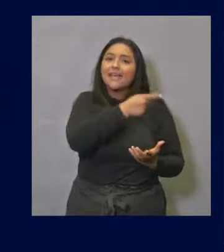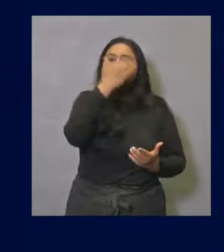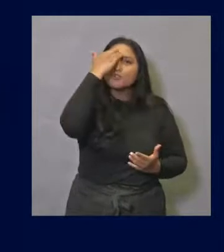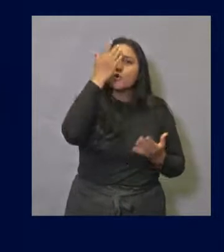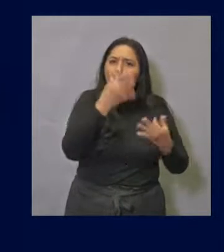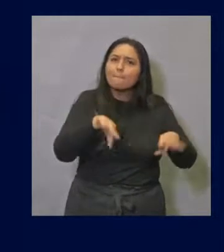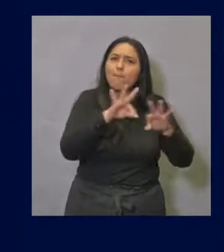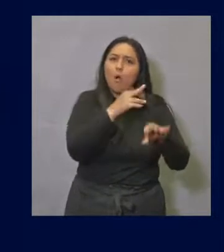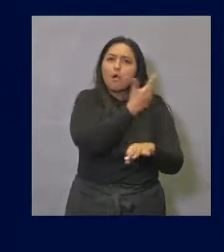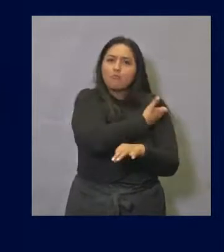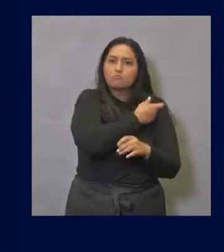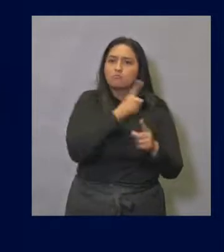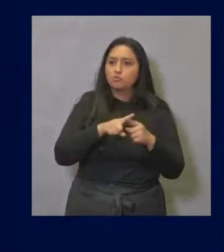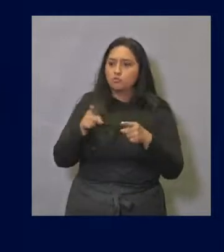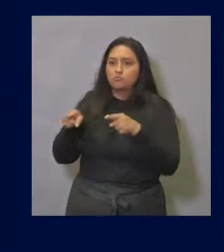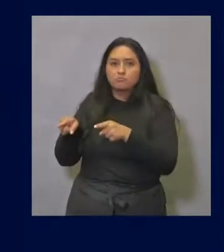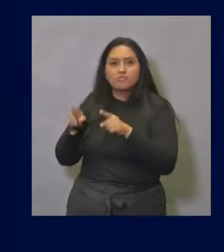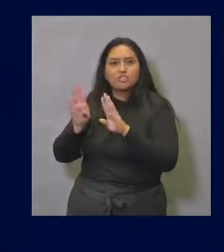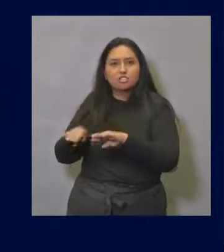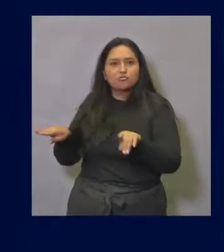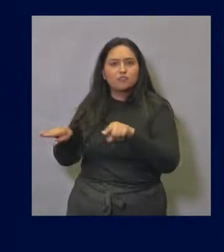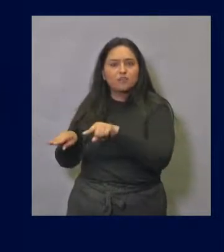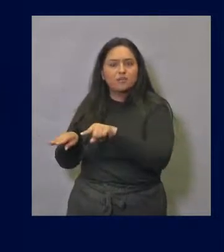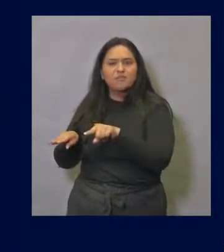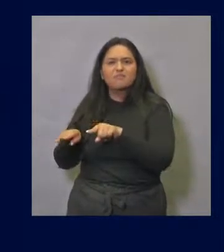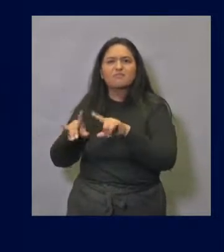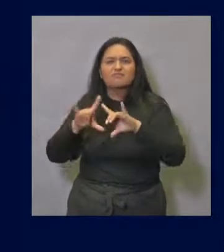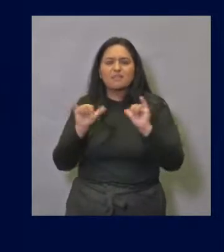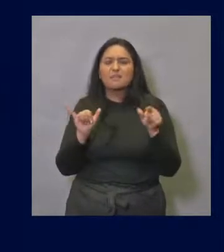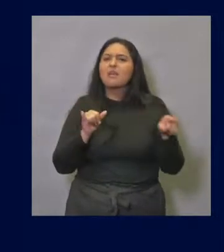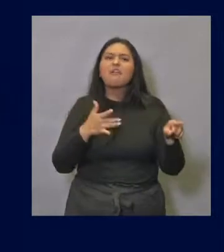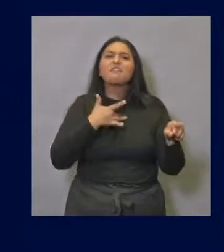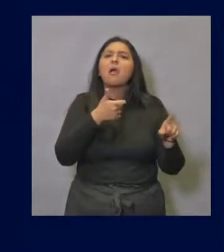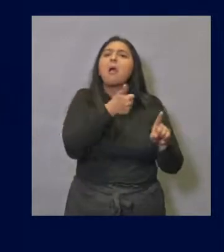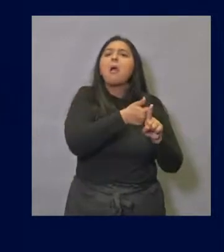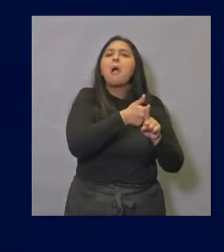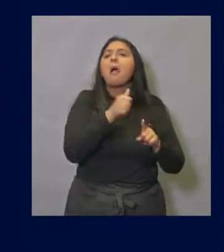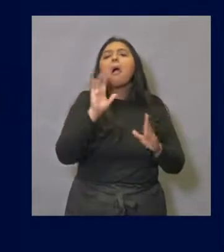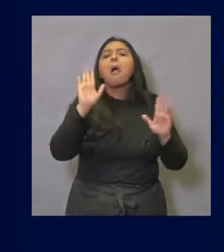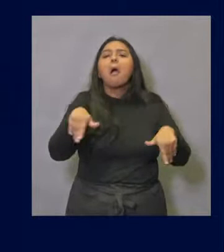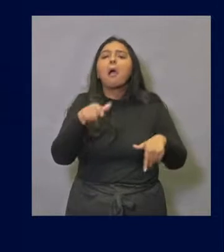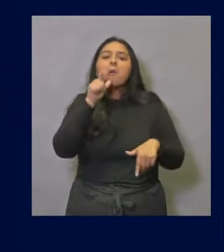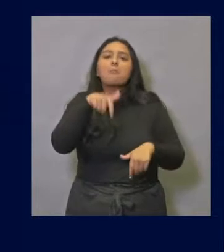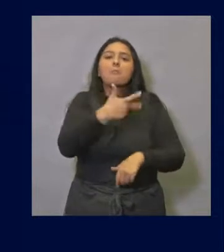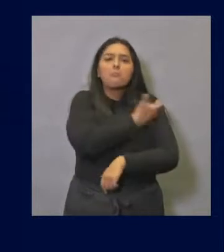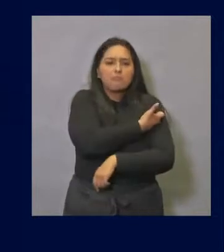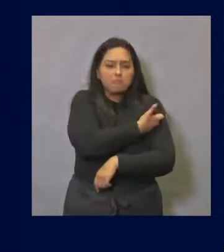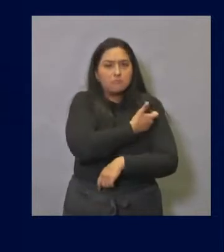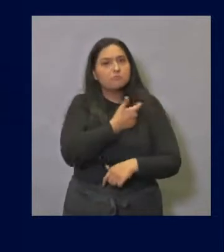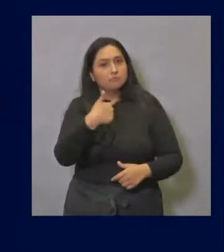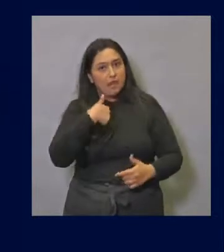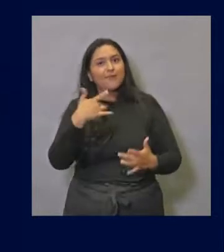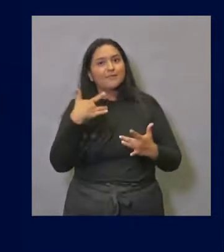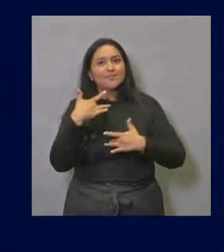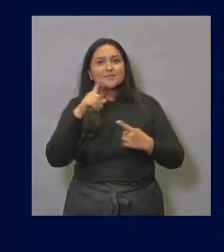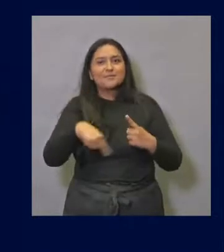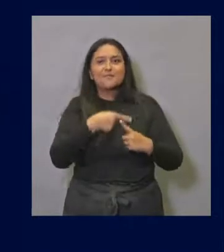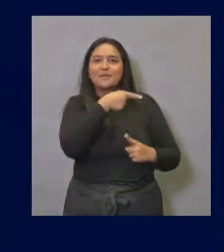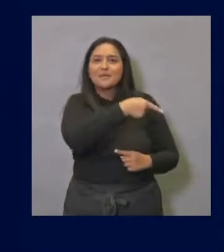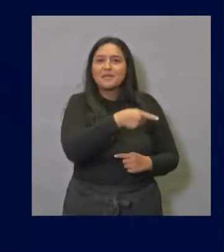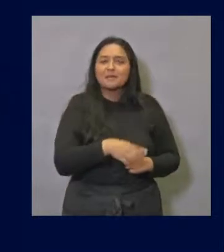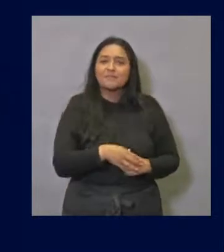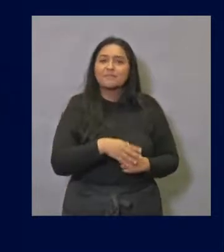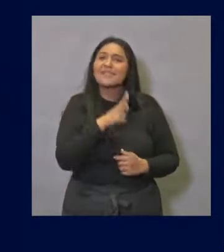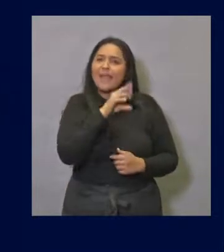for his children to get the vaccine, and he wasn't that worried at all about himself. I was worried about him, as were